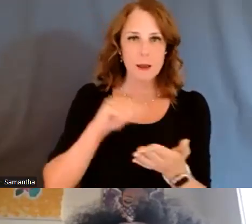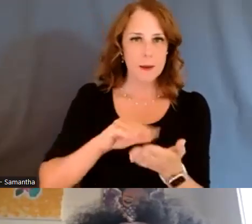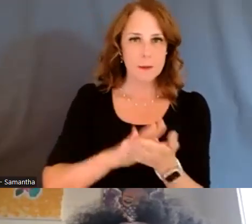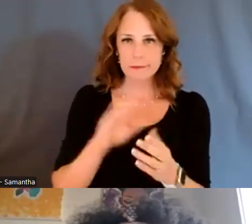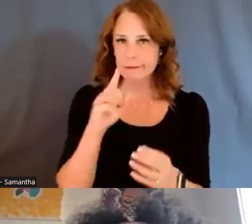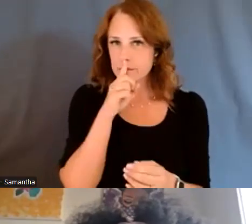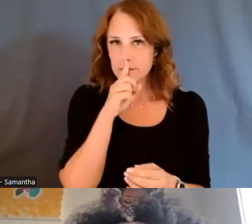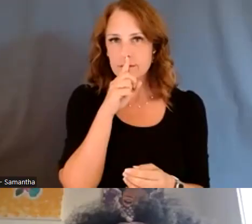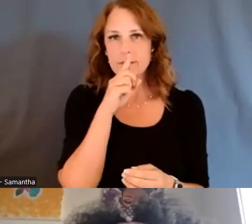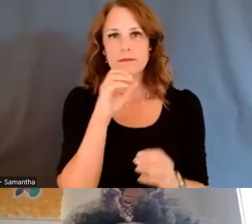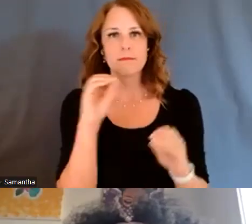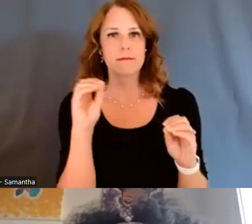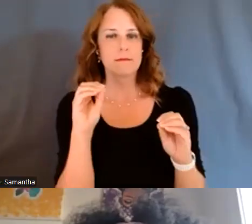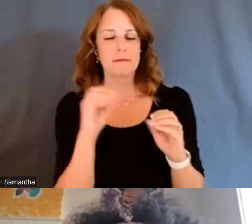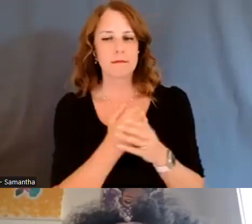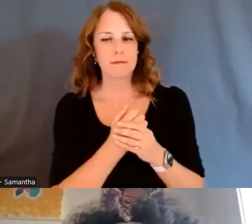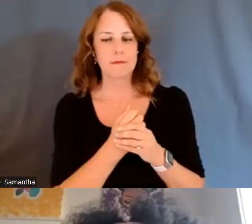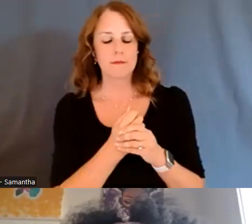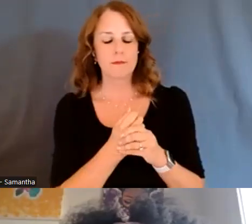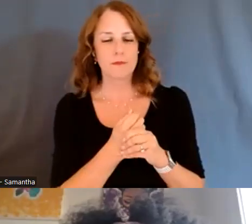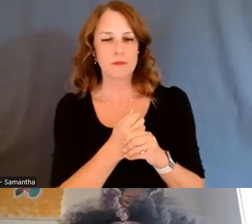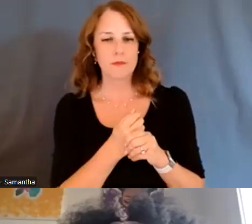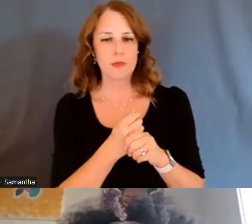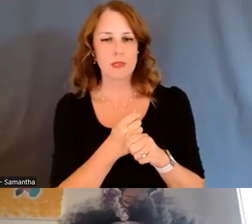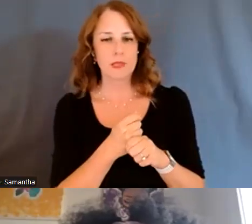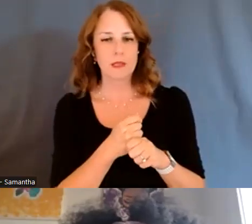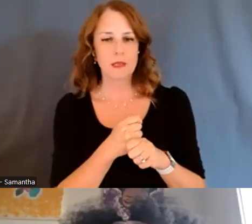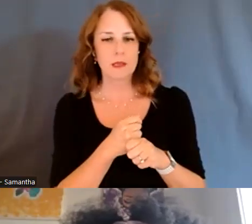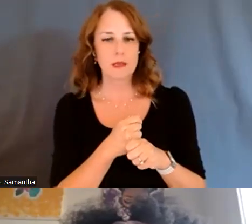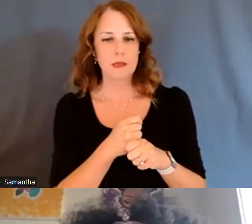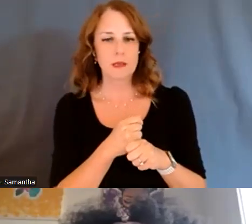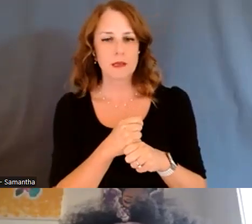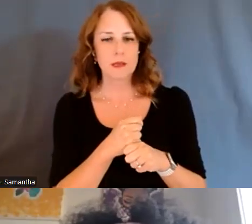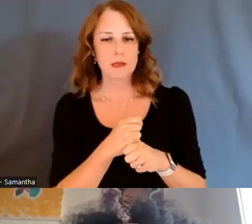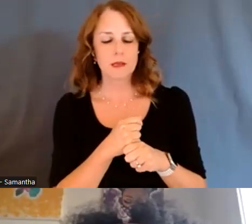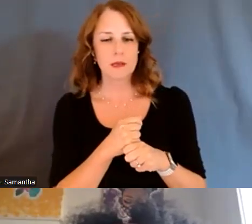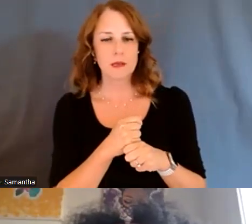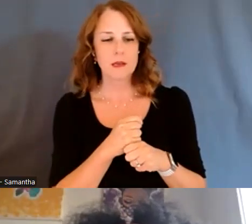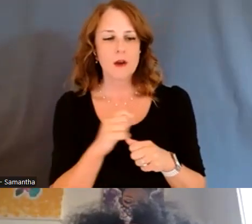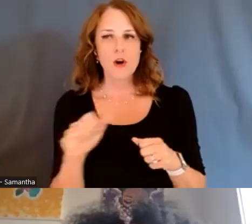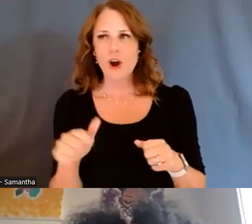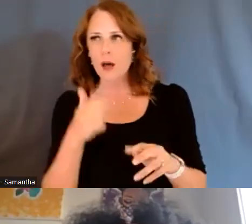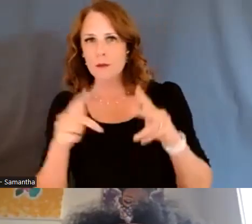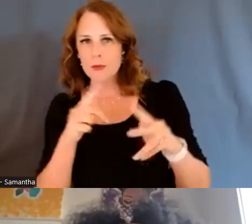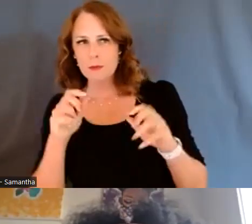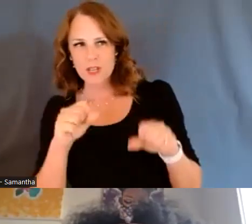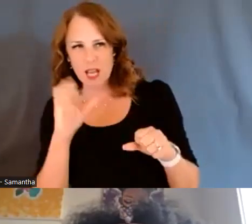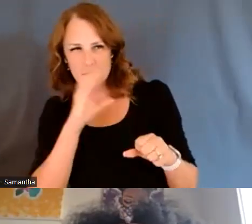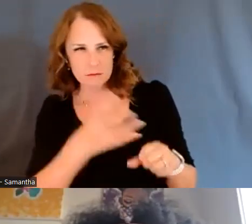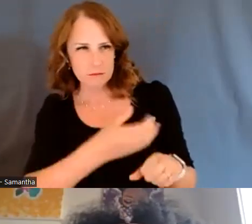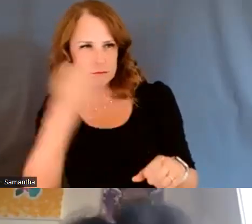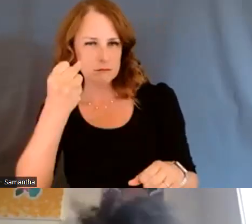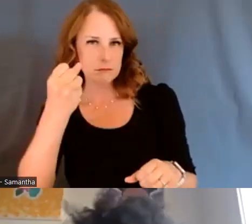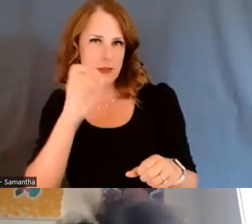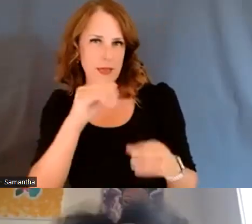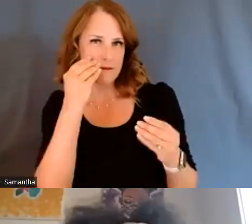of those things, or that, outside entities can get a hold of, would have the victim's information